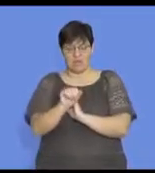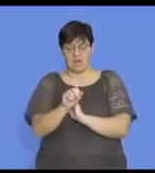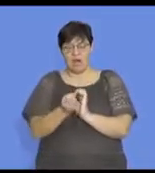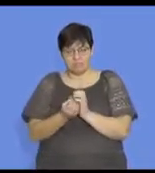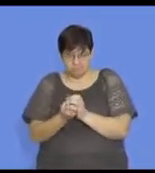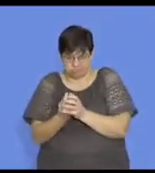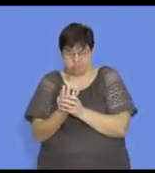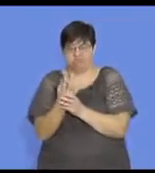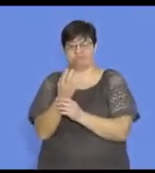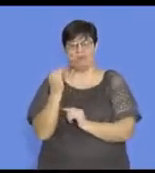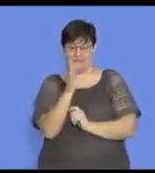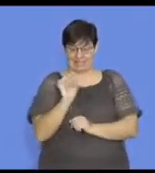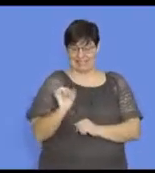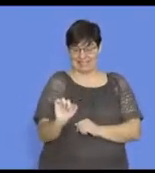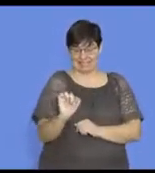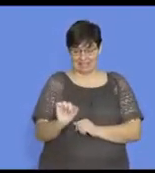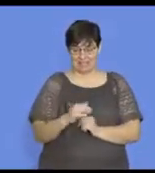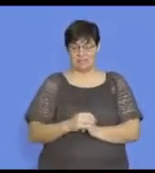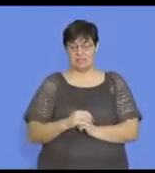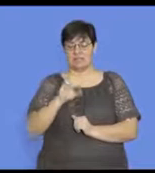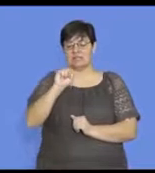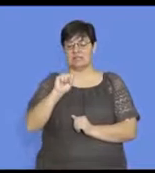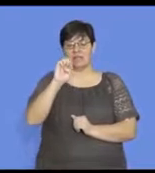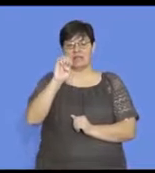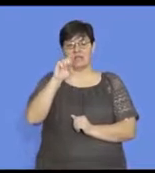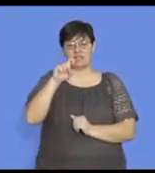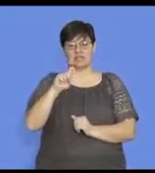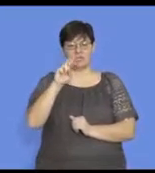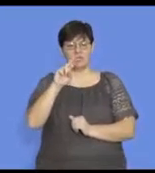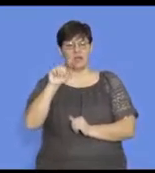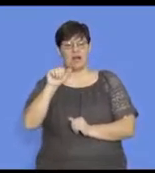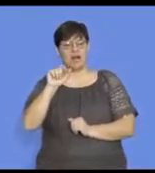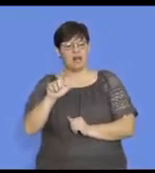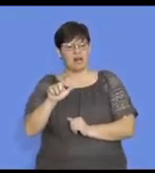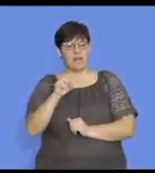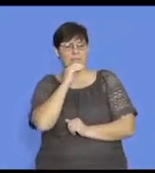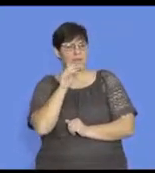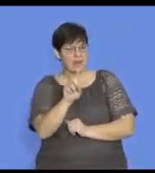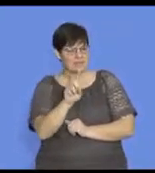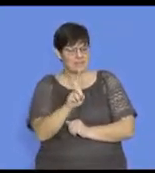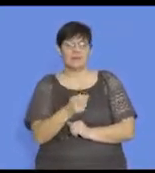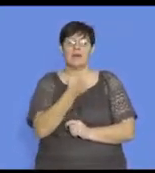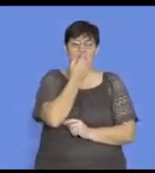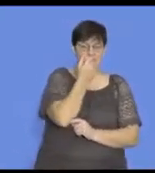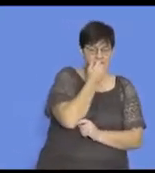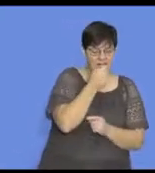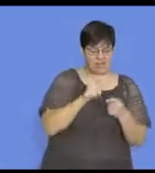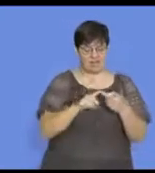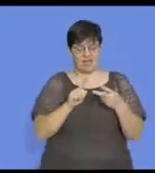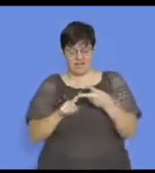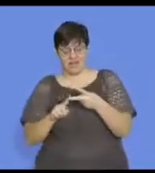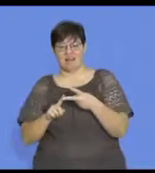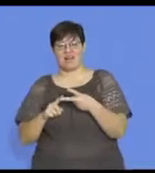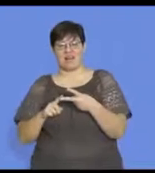And when we talk about sexual, that implies that there is a male and a